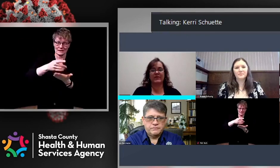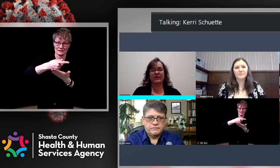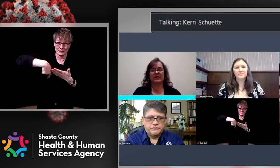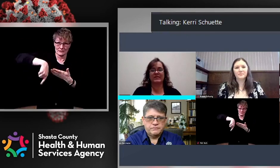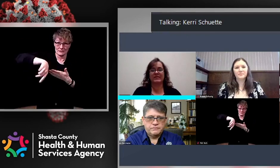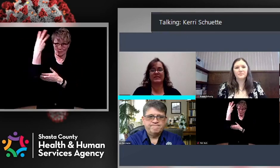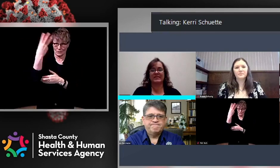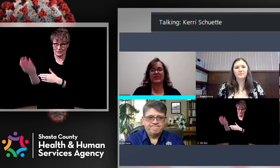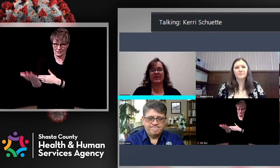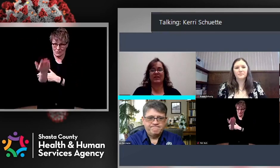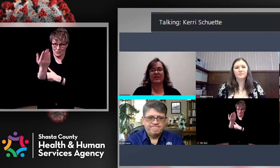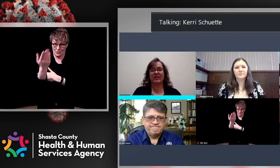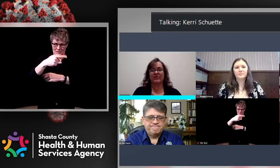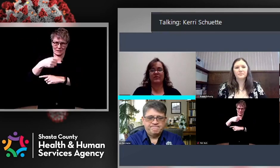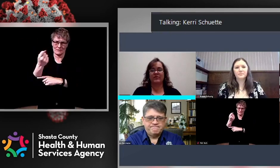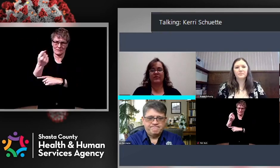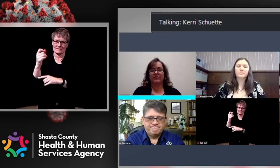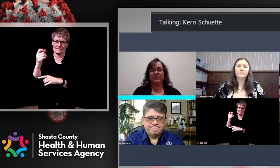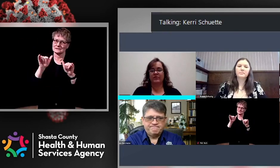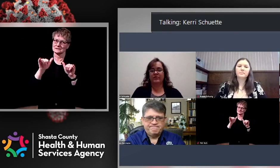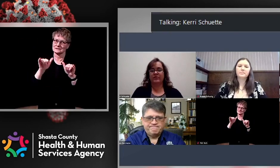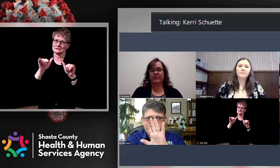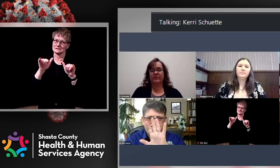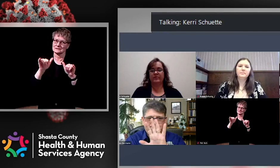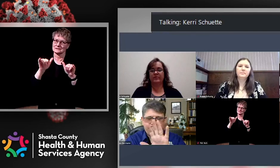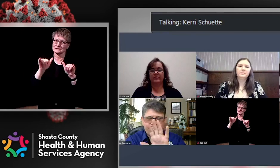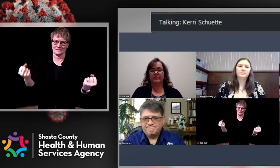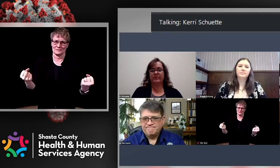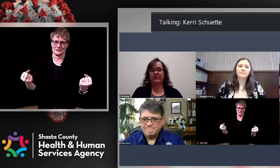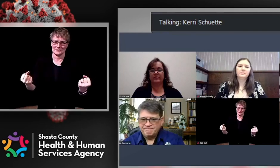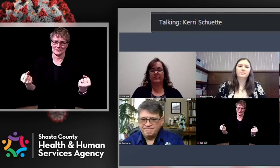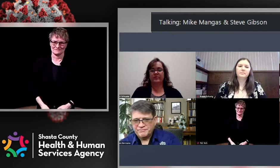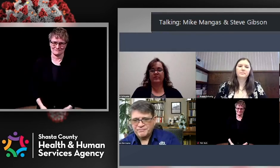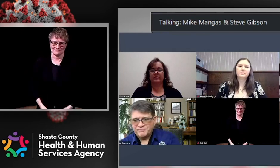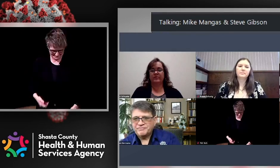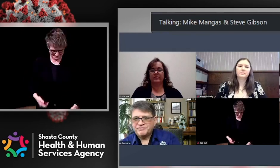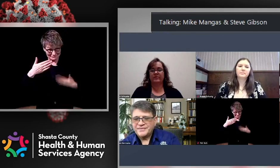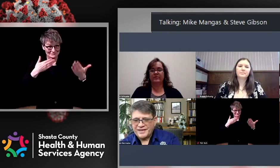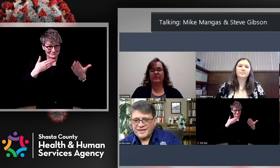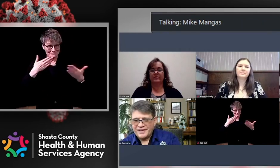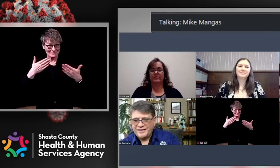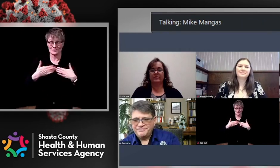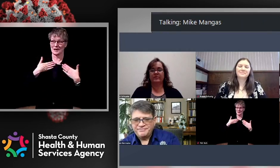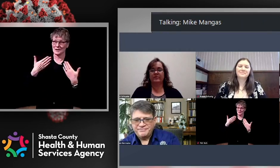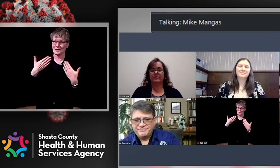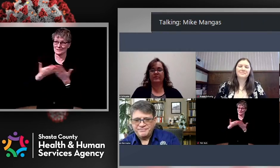11 a.m. Everyone stay safe and healthy. Thank you. Happy New Year.